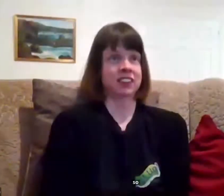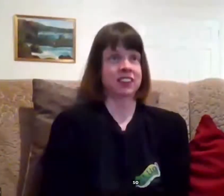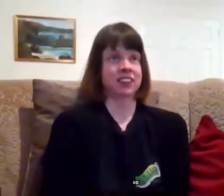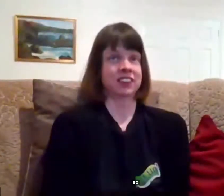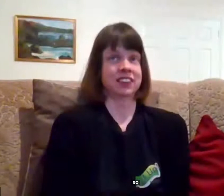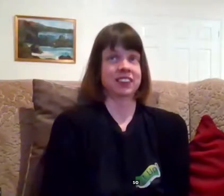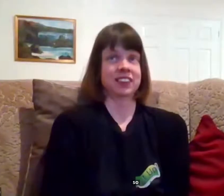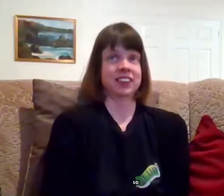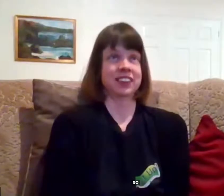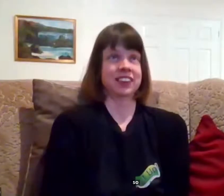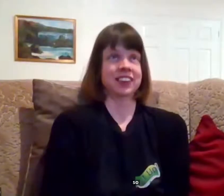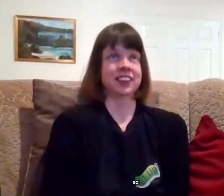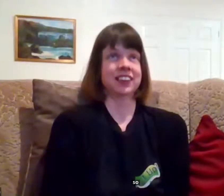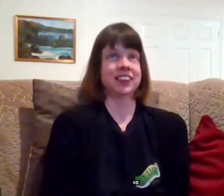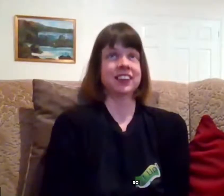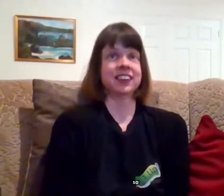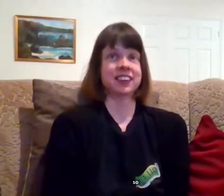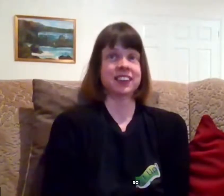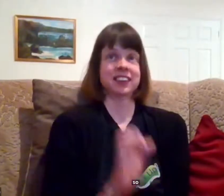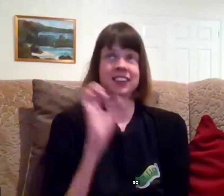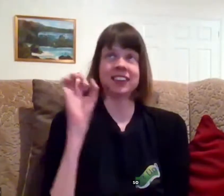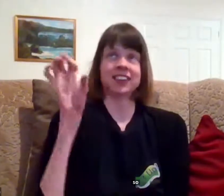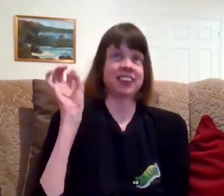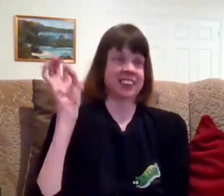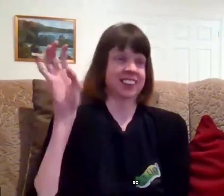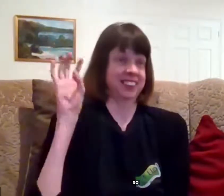can you introduce yourself?